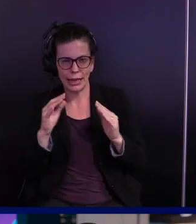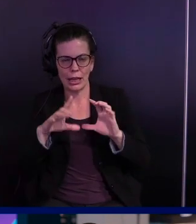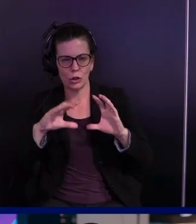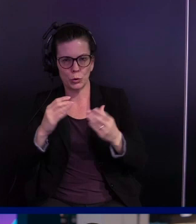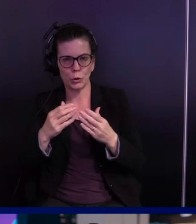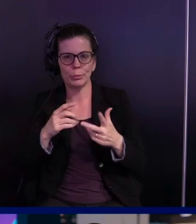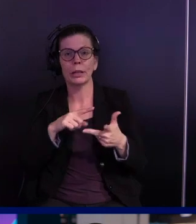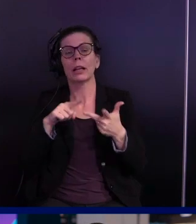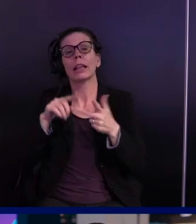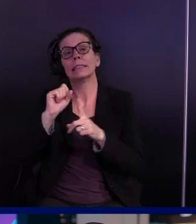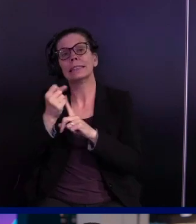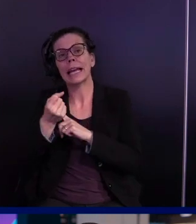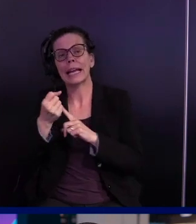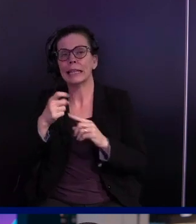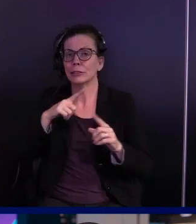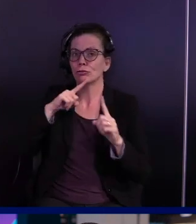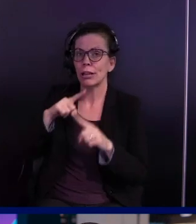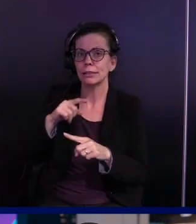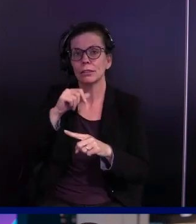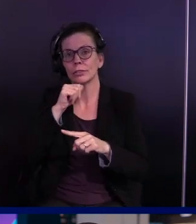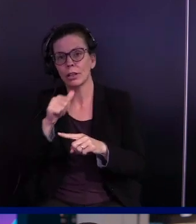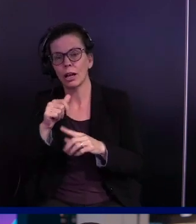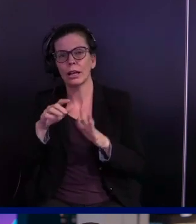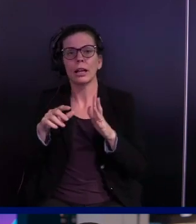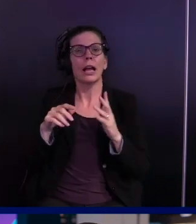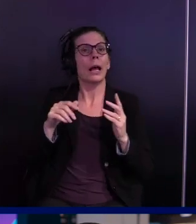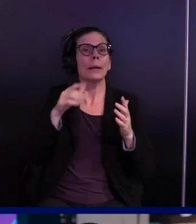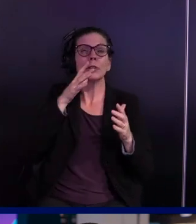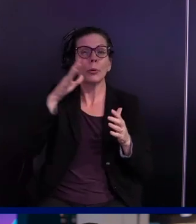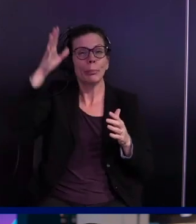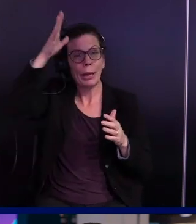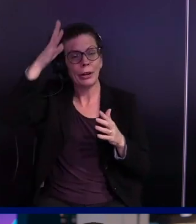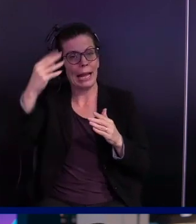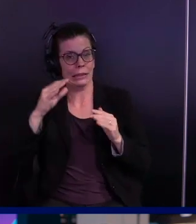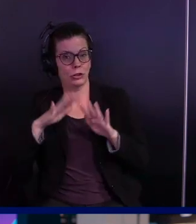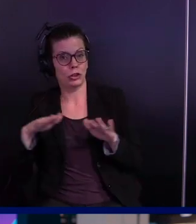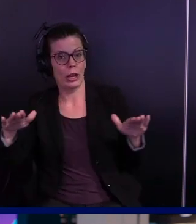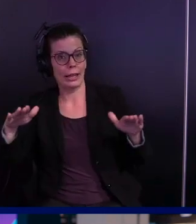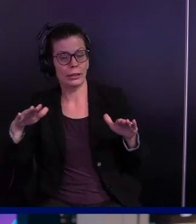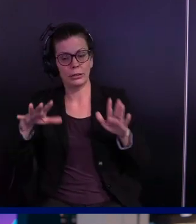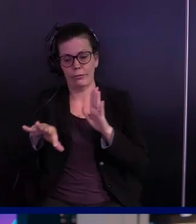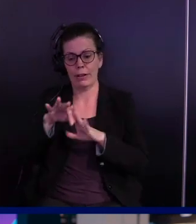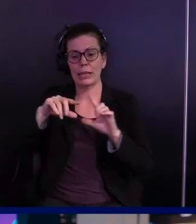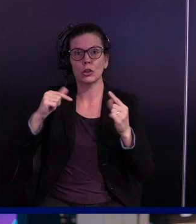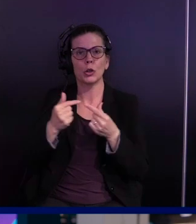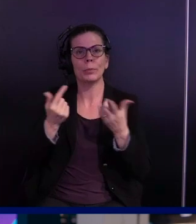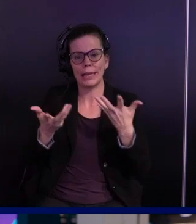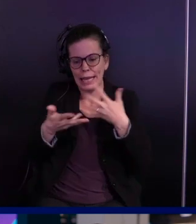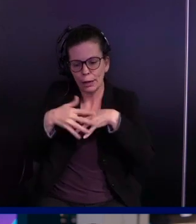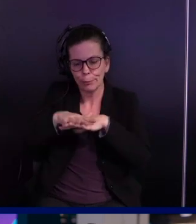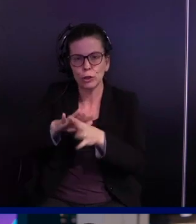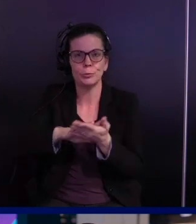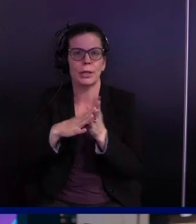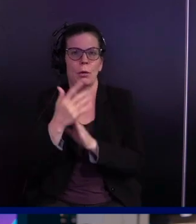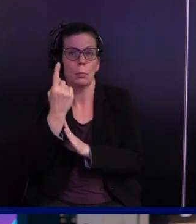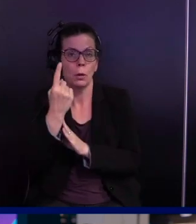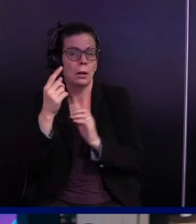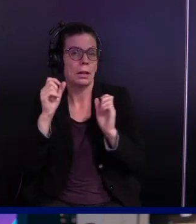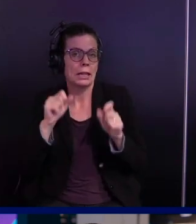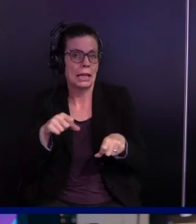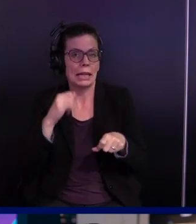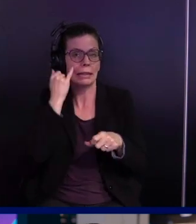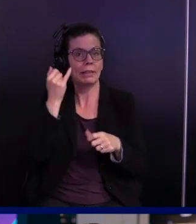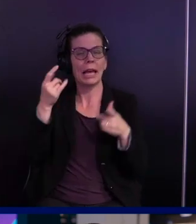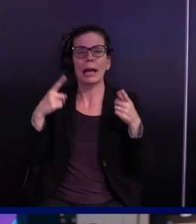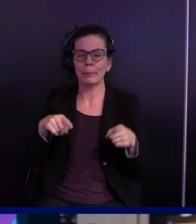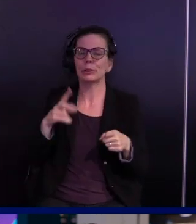it, normally active. Parent and child finding groups finding groups can merge into one, like two of them can merge into one. So if that happened, you will